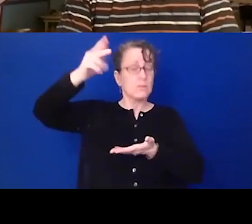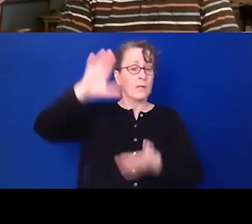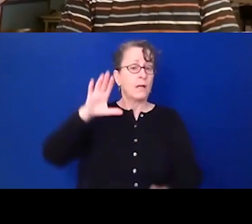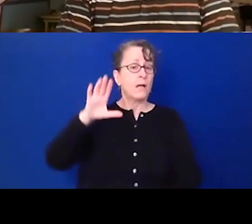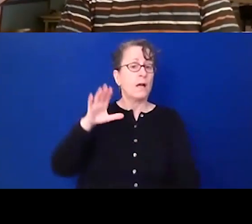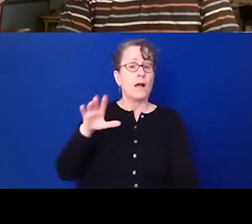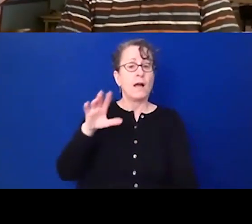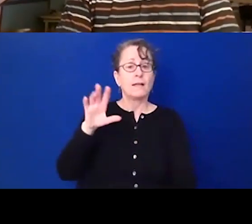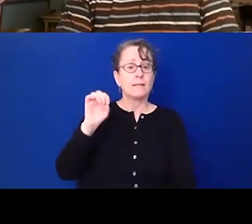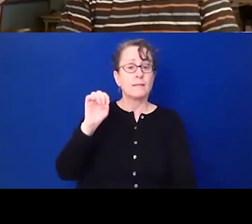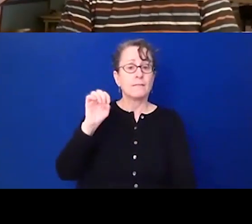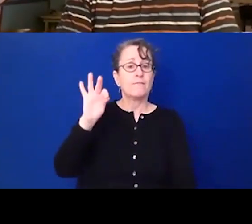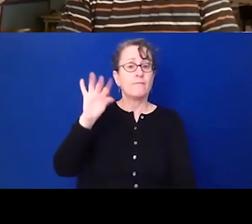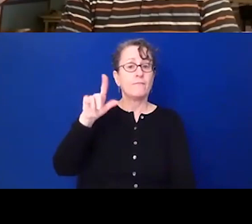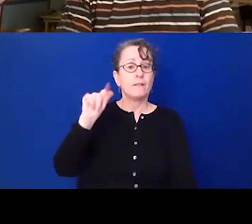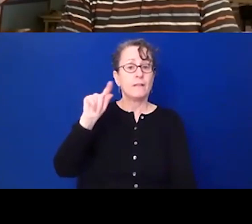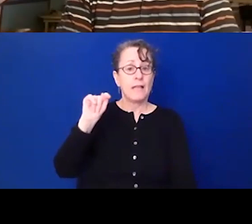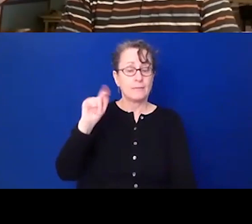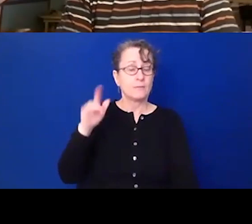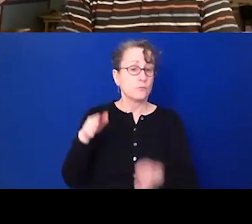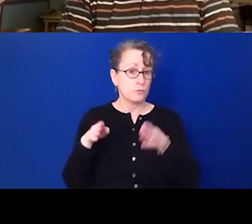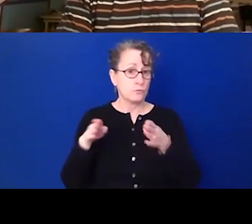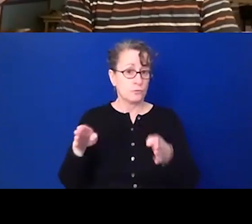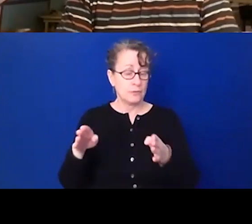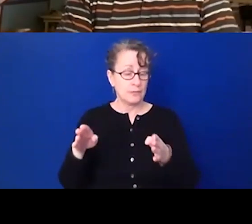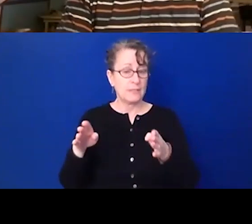center instead of just